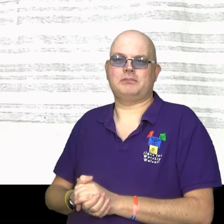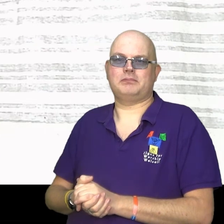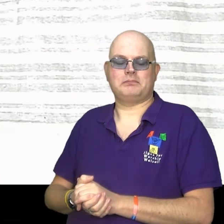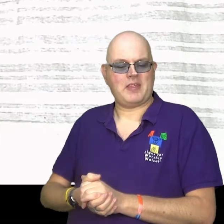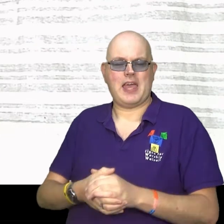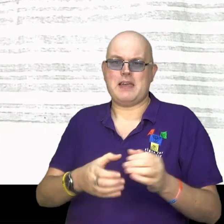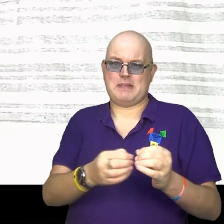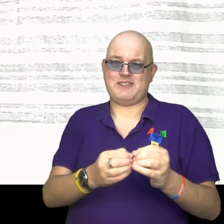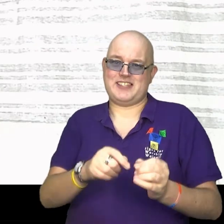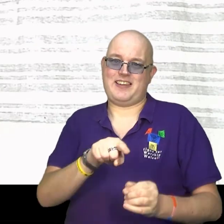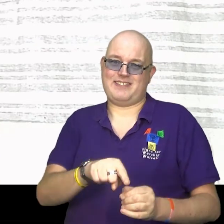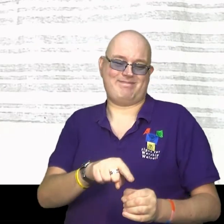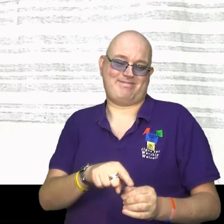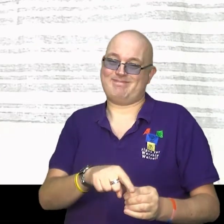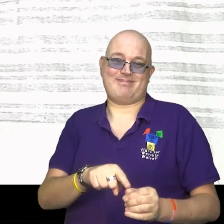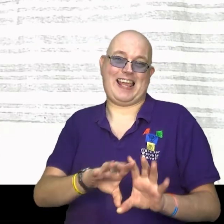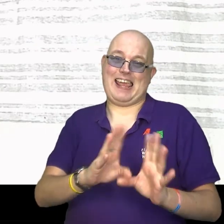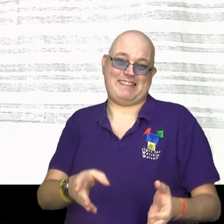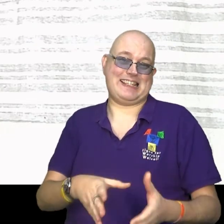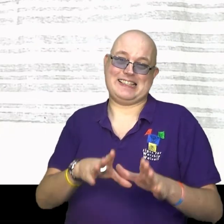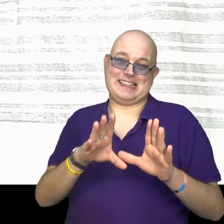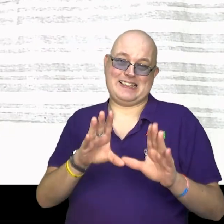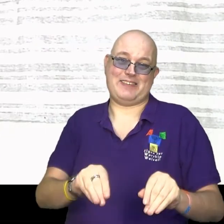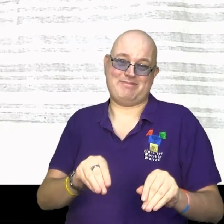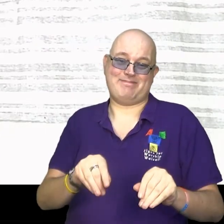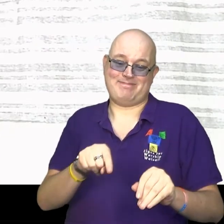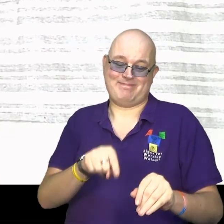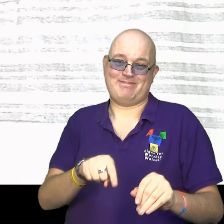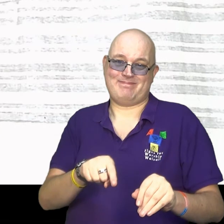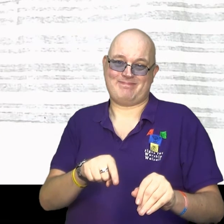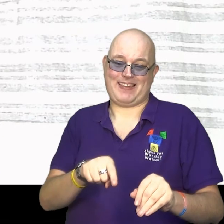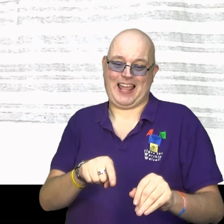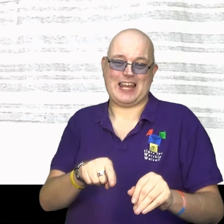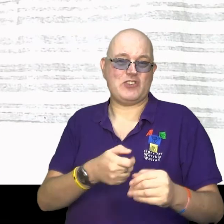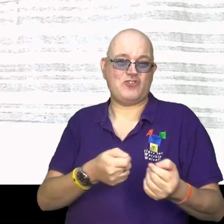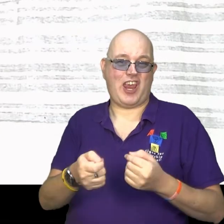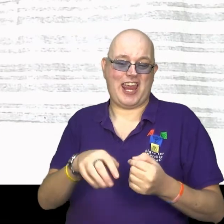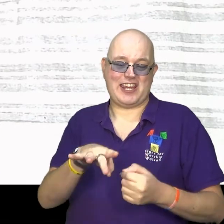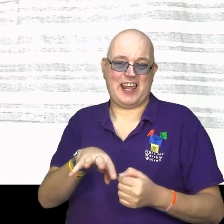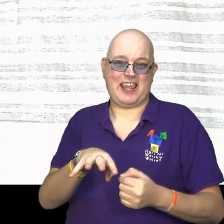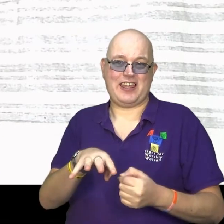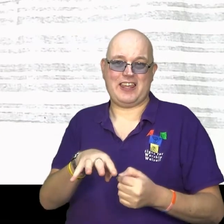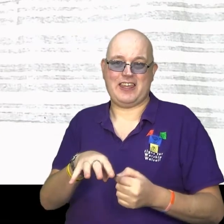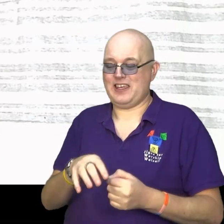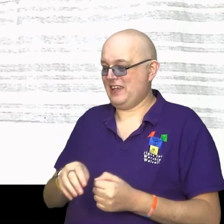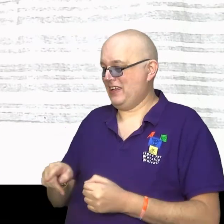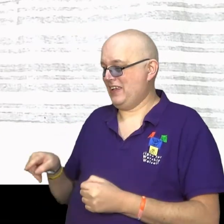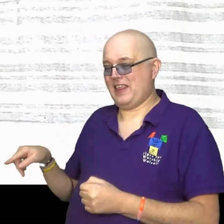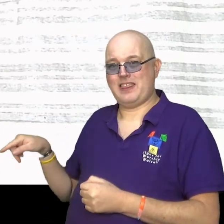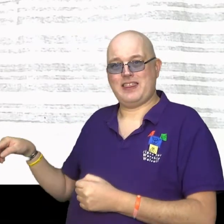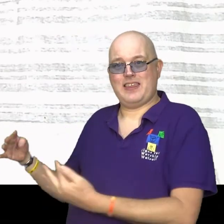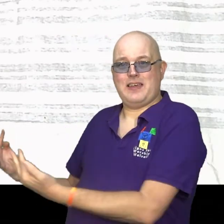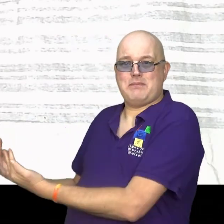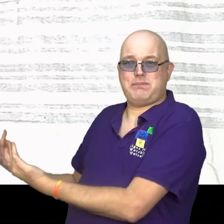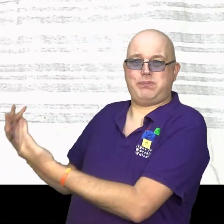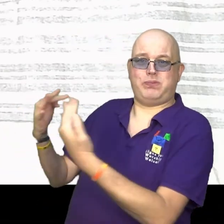This is the end of the line for Belshazzar, and you know, the end of the Chaldean reign over Babylon. The